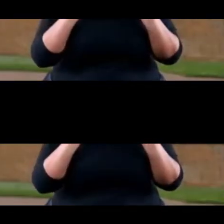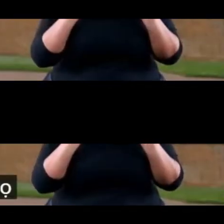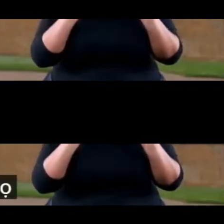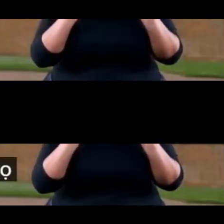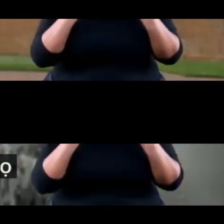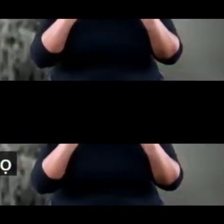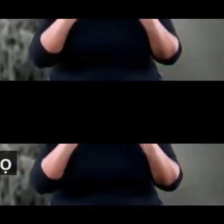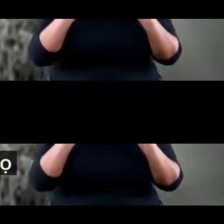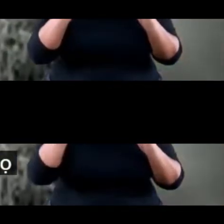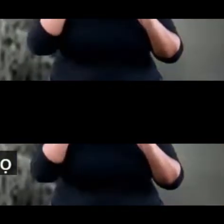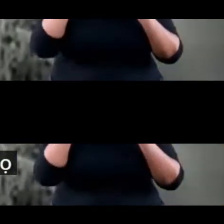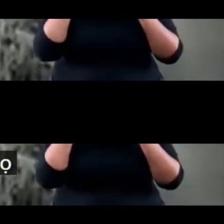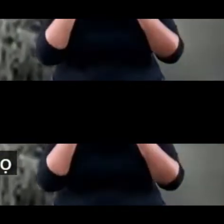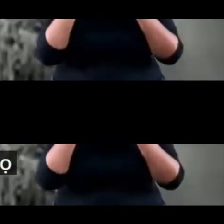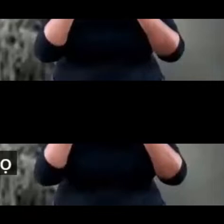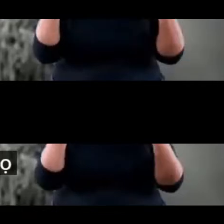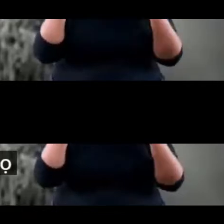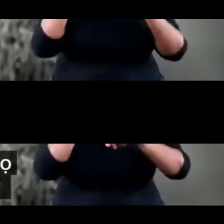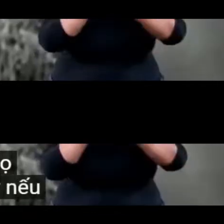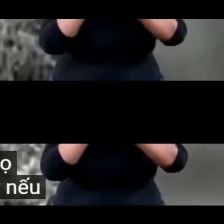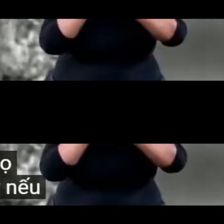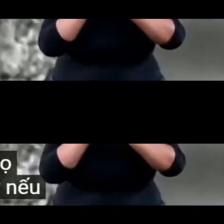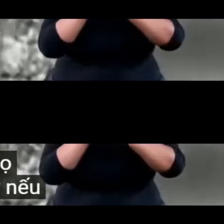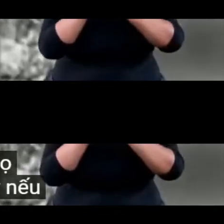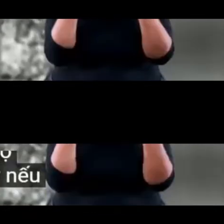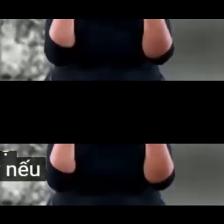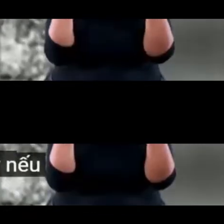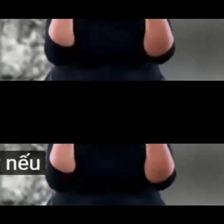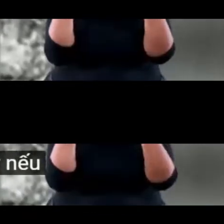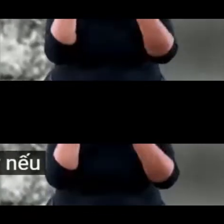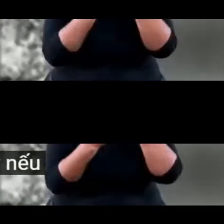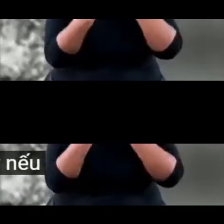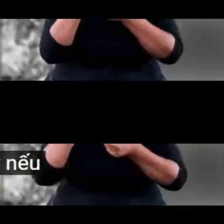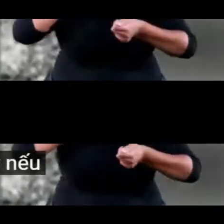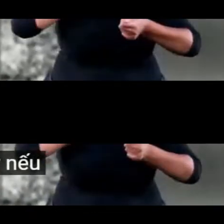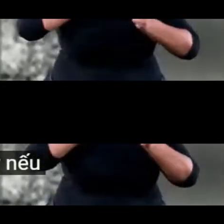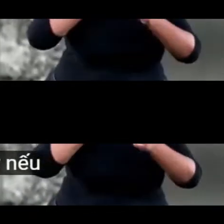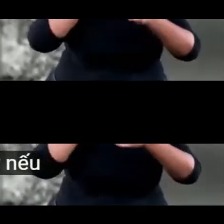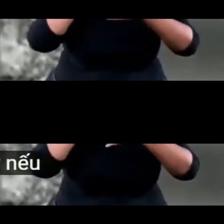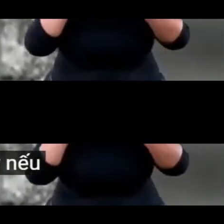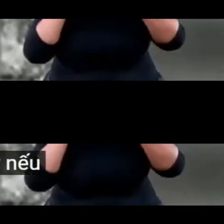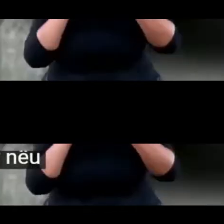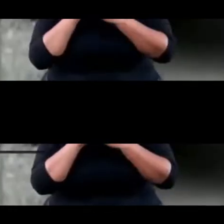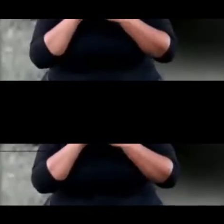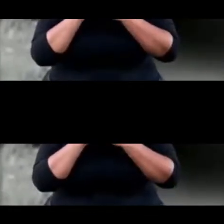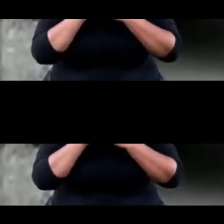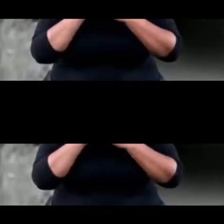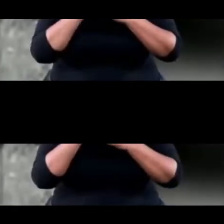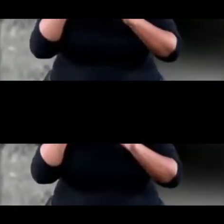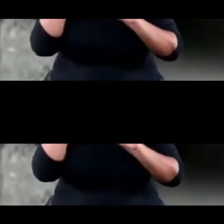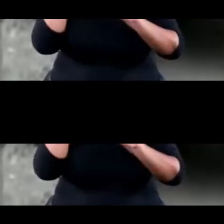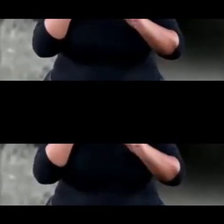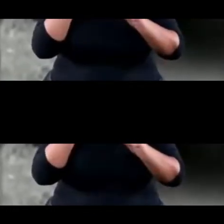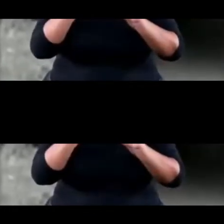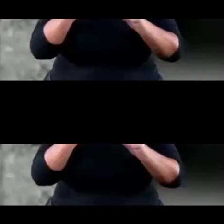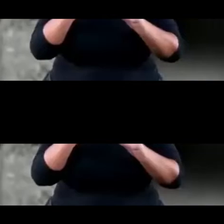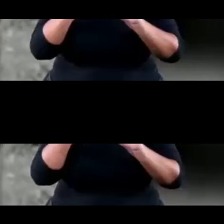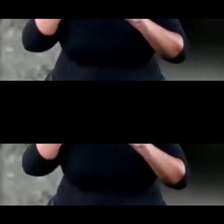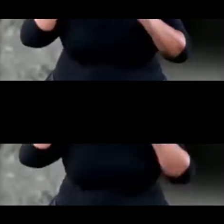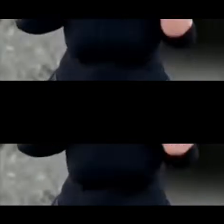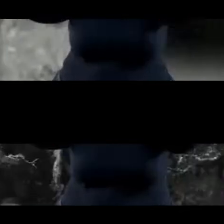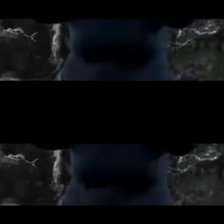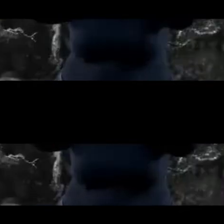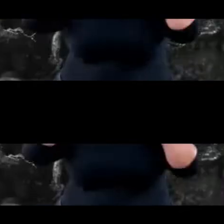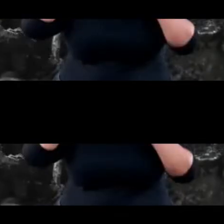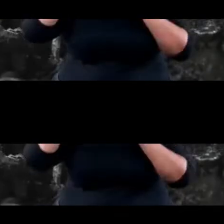their work, most of the work was done by hand. If they were lucky, they might have had some help from an ox or horses.